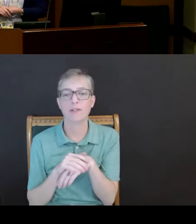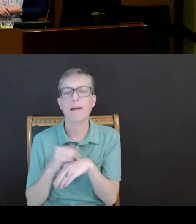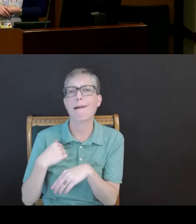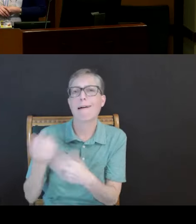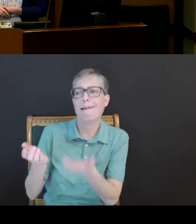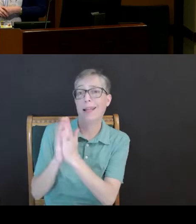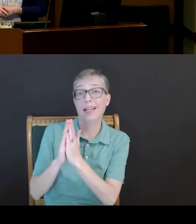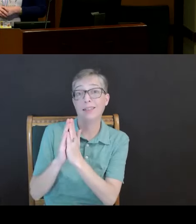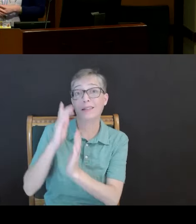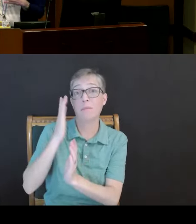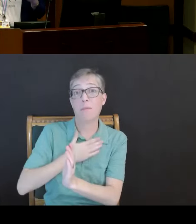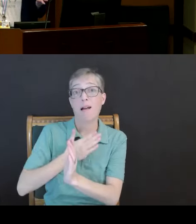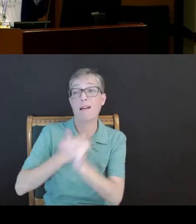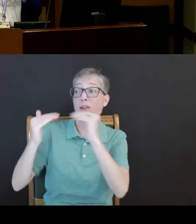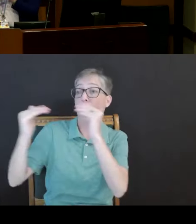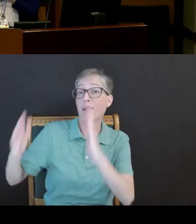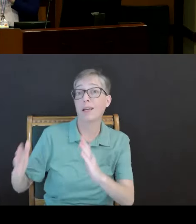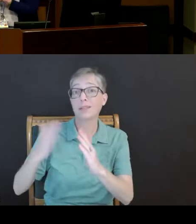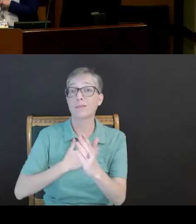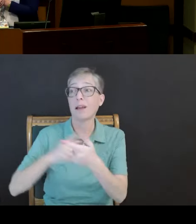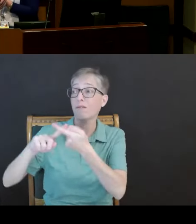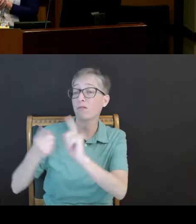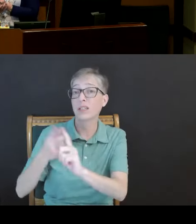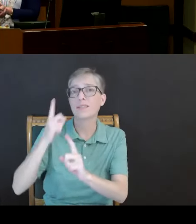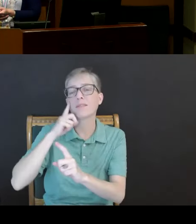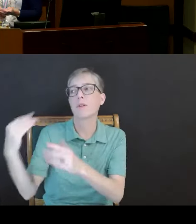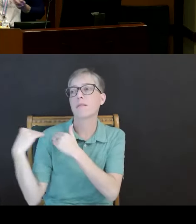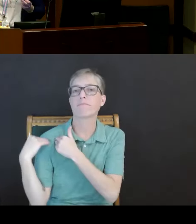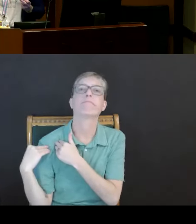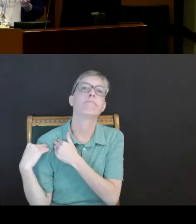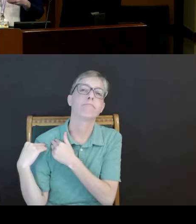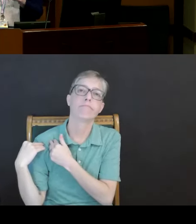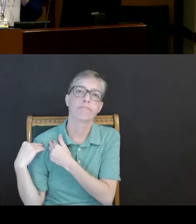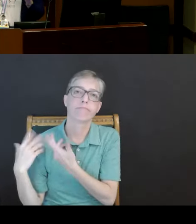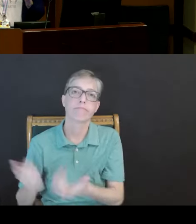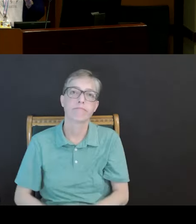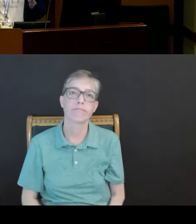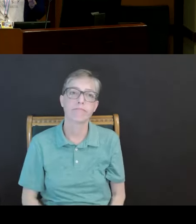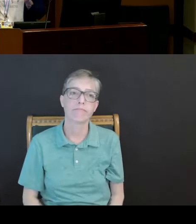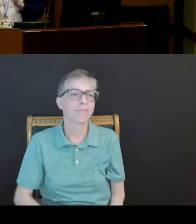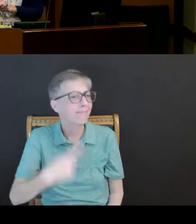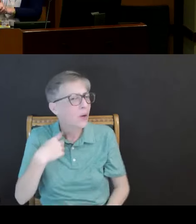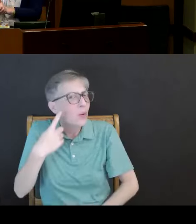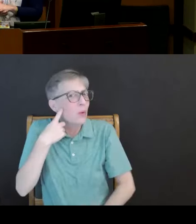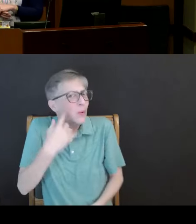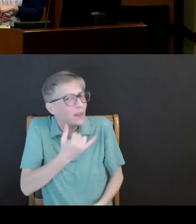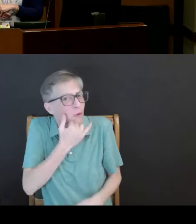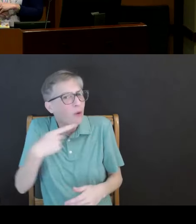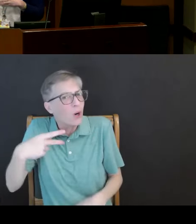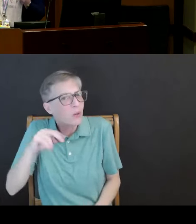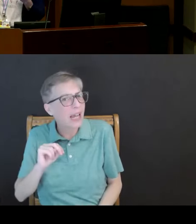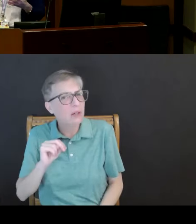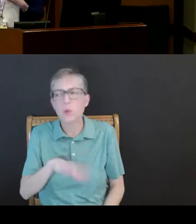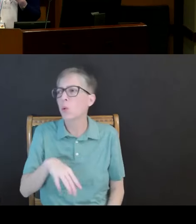time. You know, it's very safe in my treatment team to just speak up and be like, hey, I think we got the wrong pronoun here. Or, hey, we're